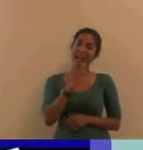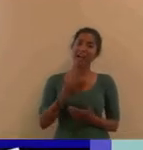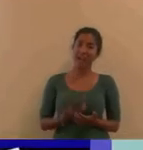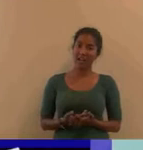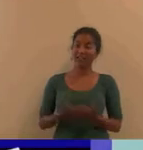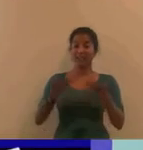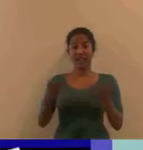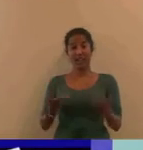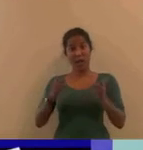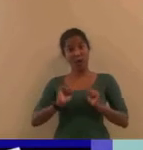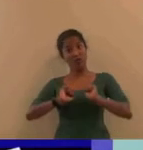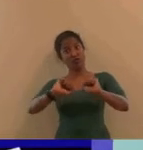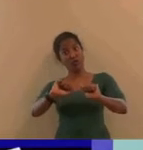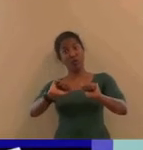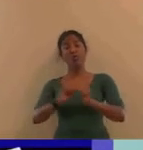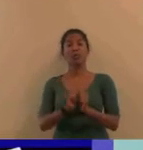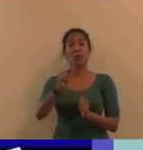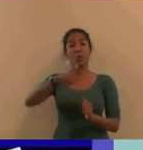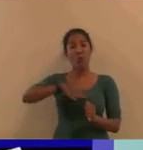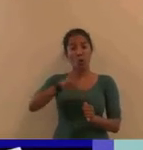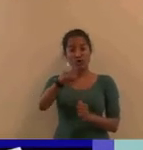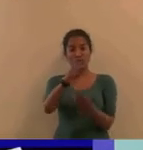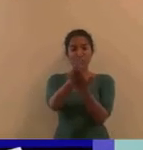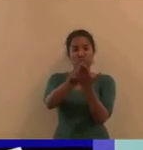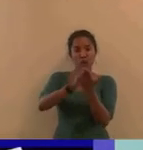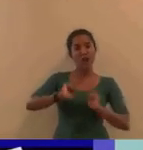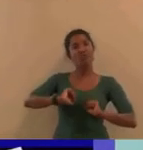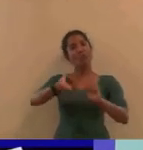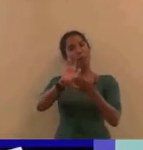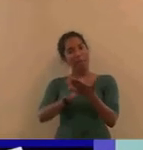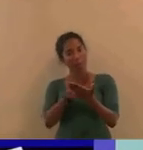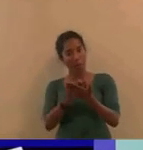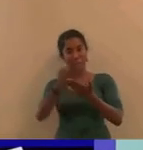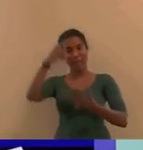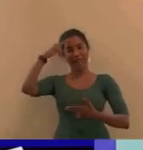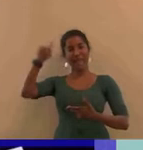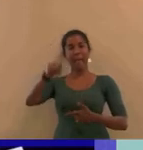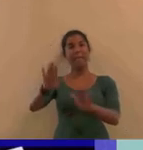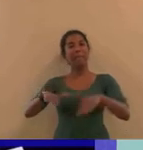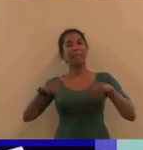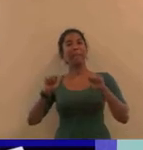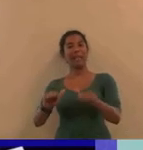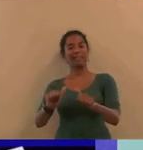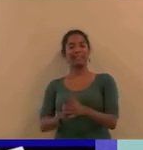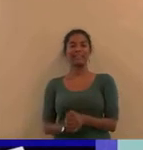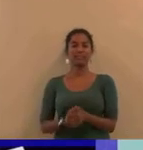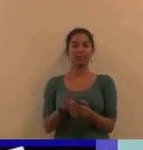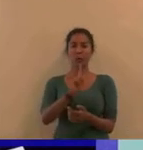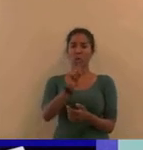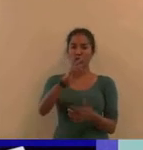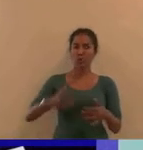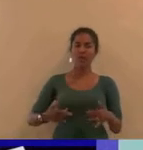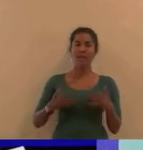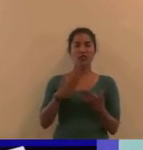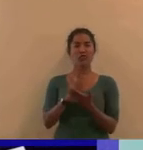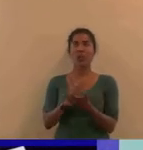Now it's your turn. We would like you to write a poem titled Blessing. What have you felt more grateful